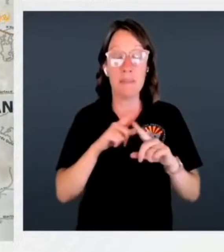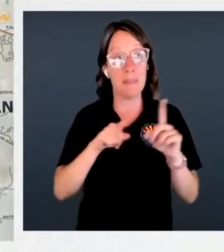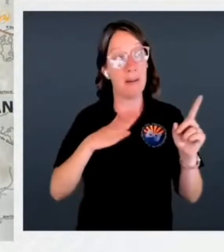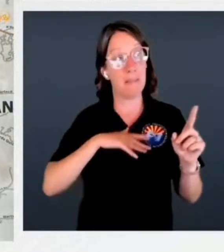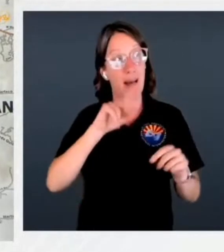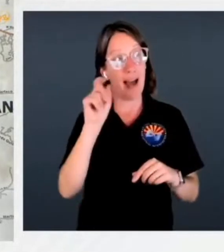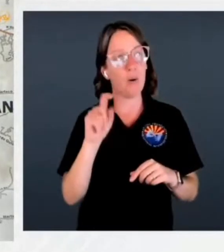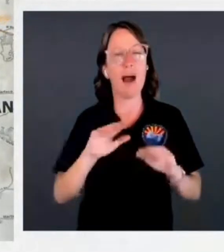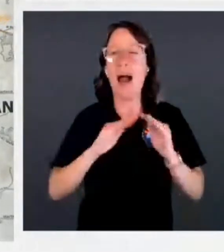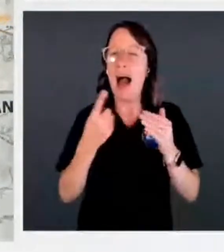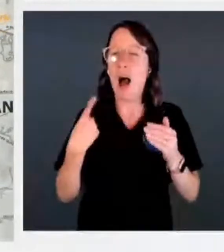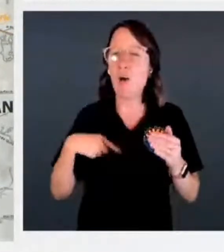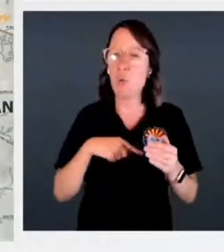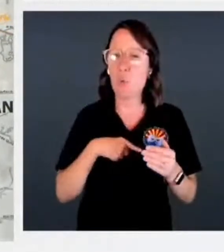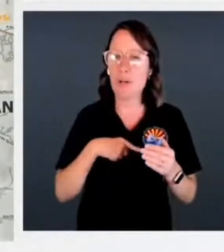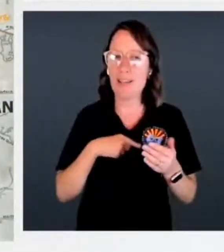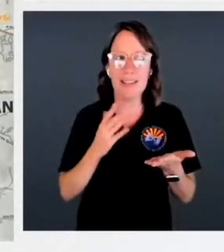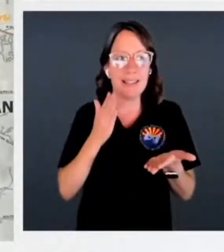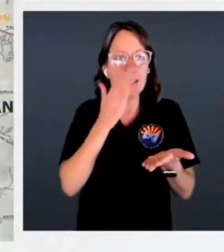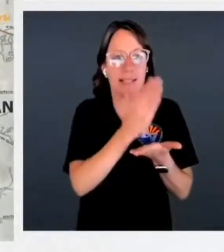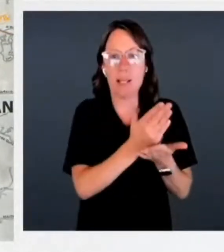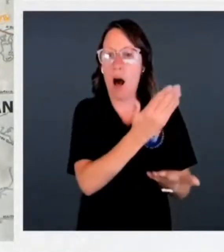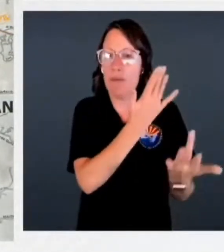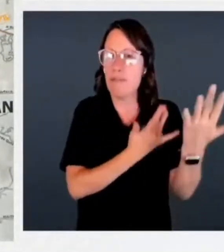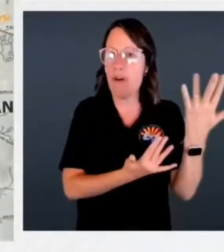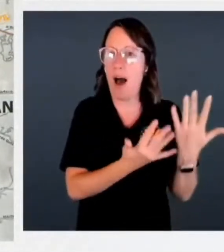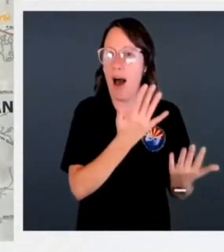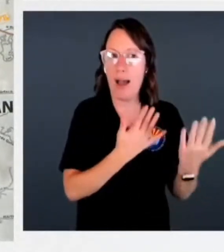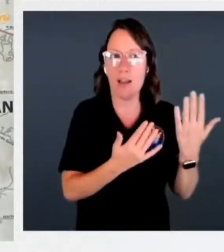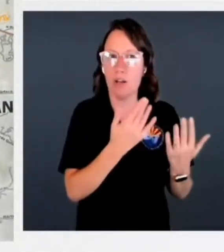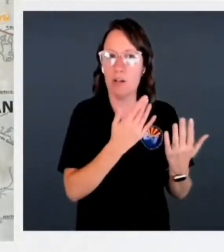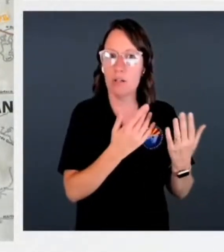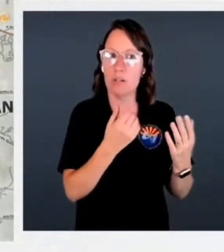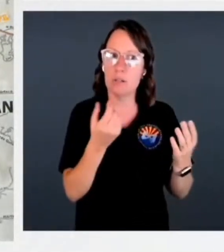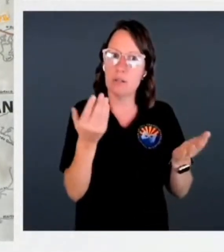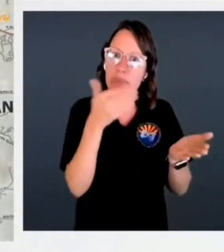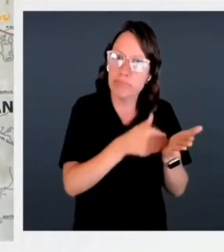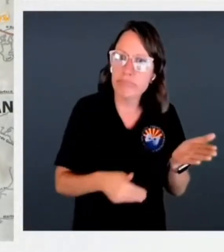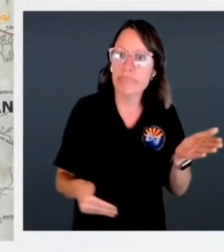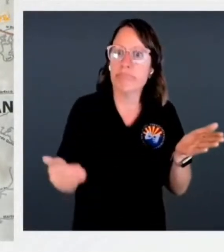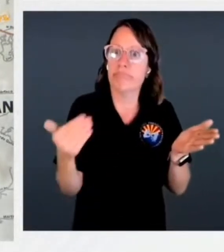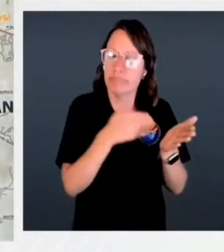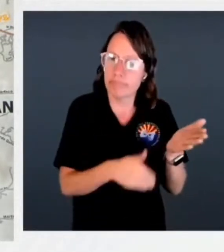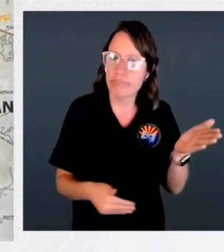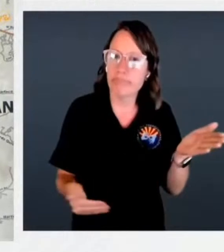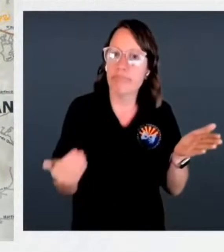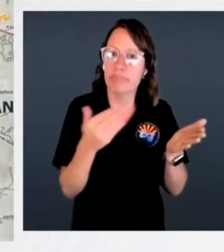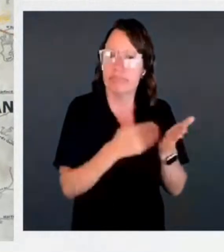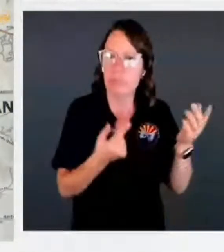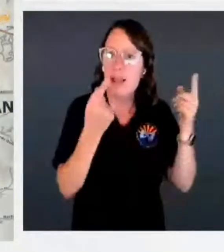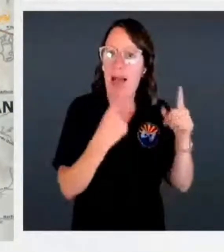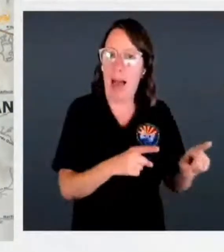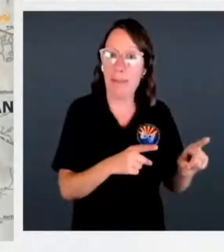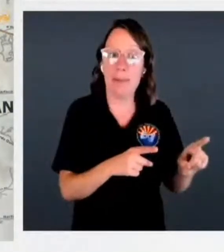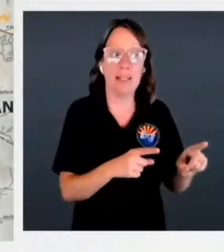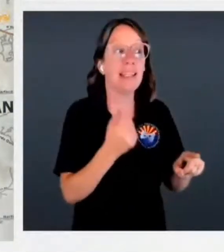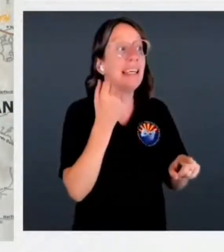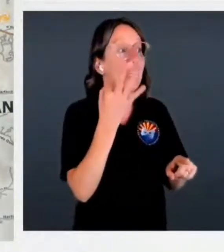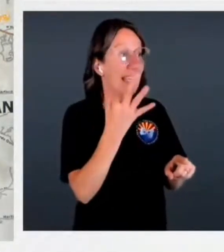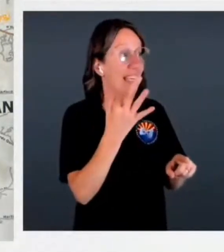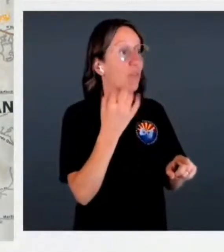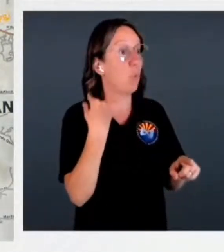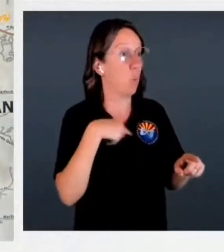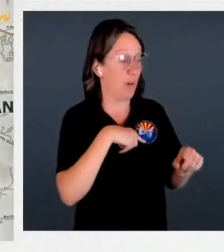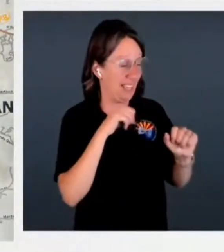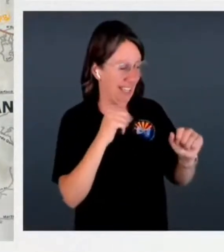disaster? Because disaster risk reduction directly equates to community resiliency. And that is, for me, one of the things that